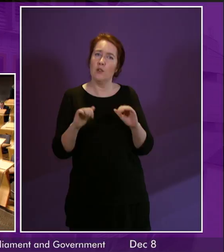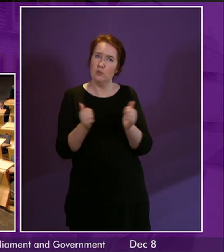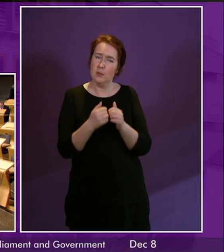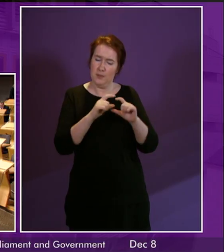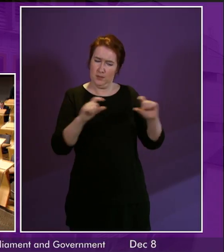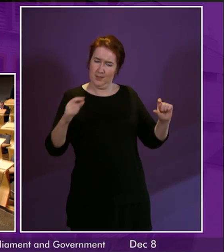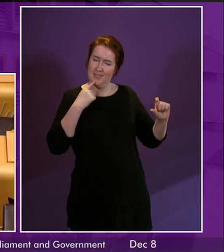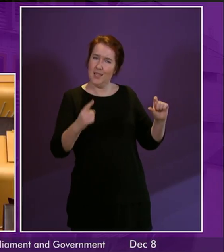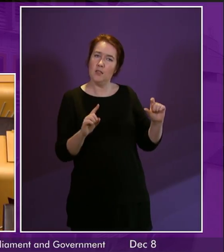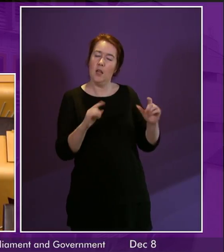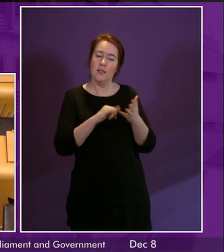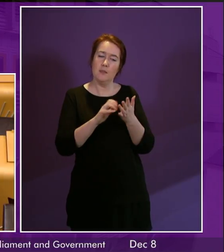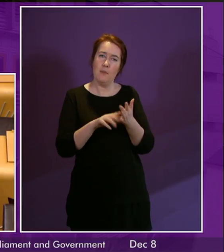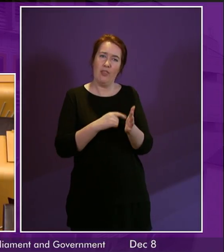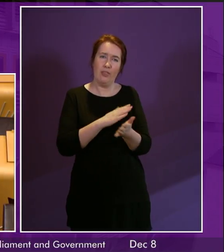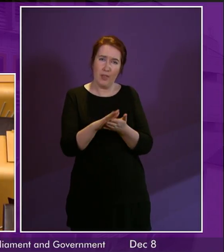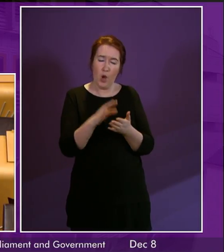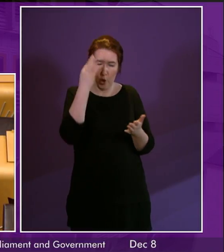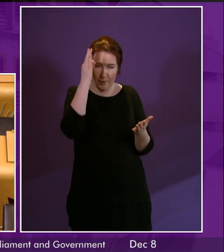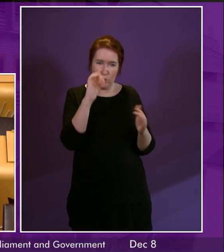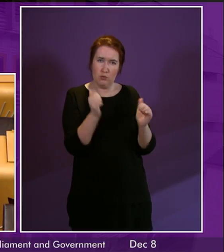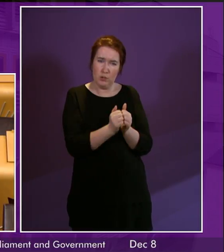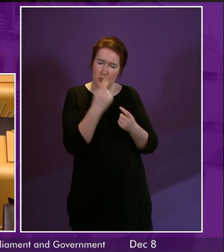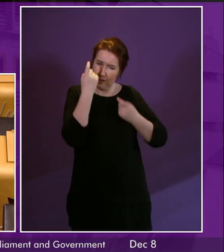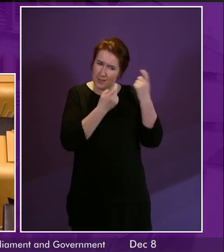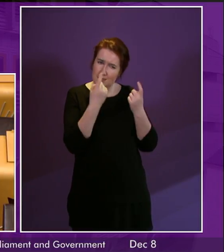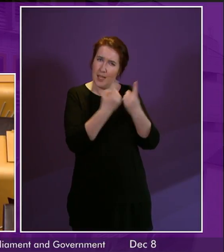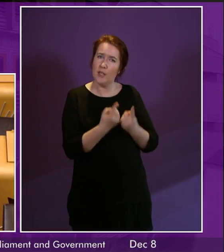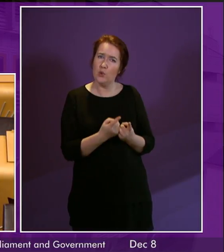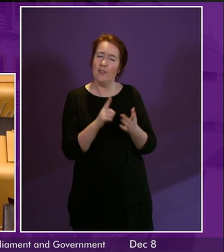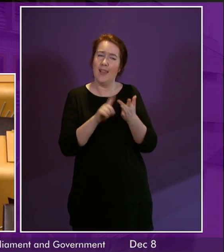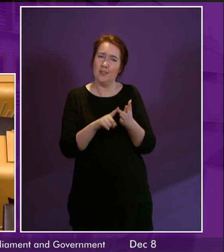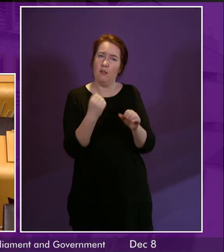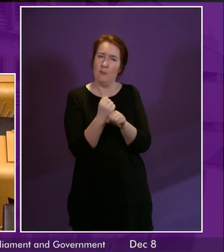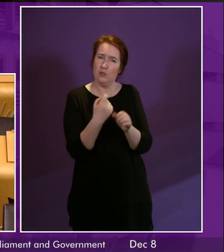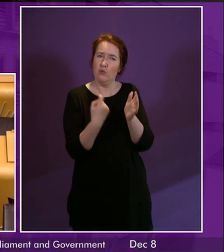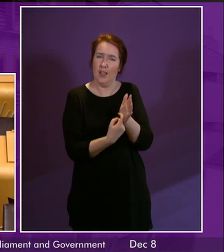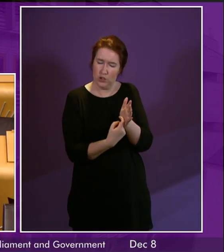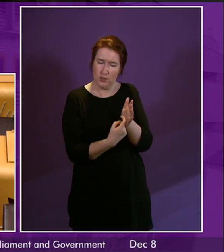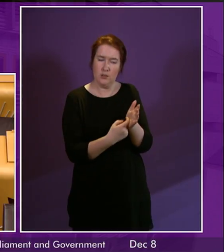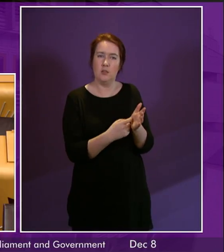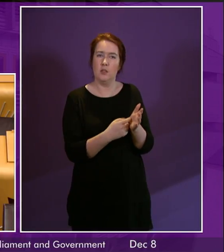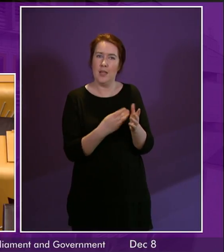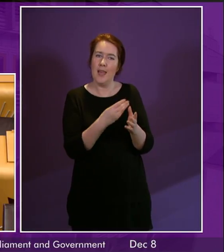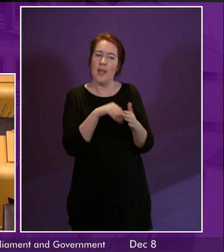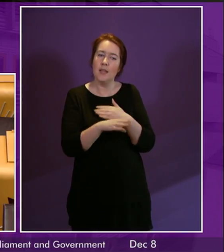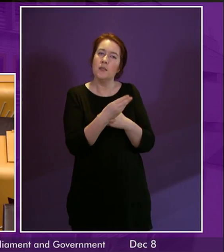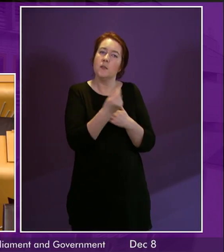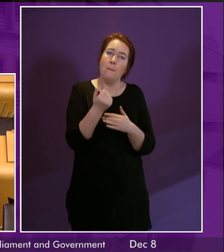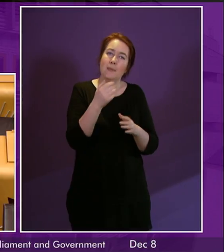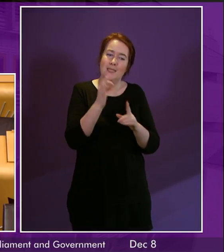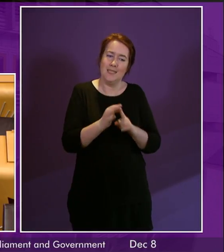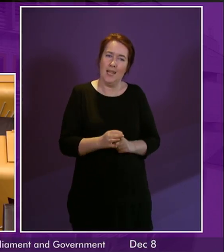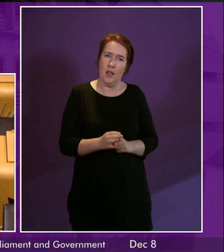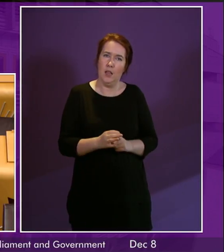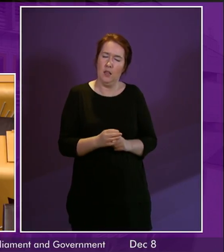Smith Commission agreement considered the issue of intergovernmental relations in some detail.